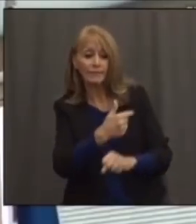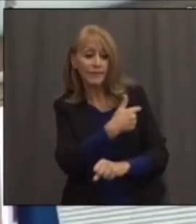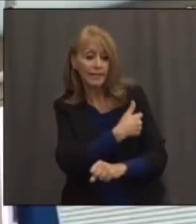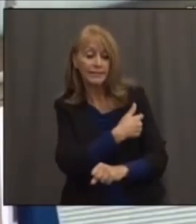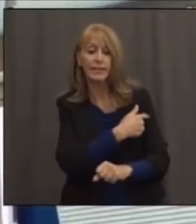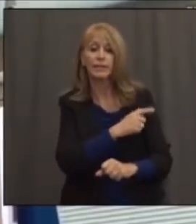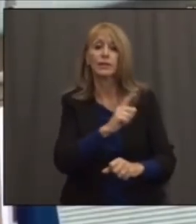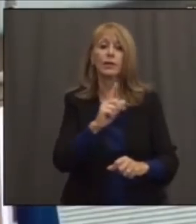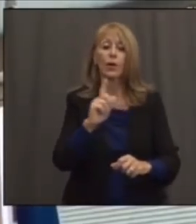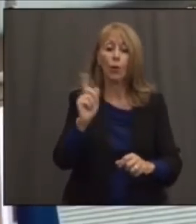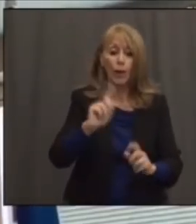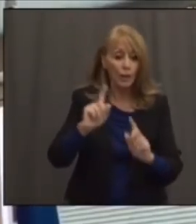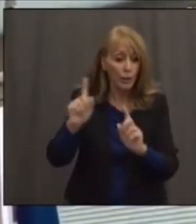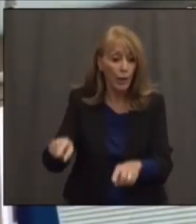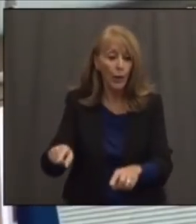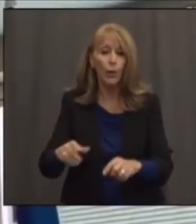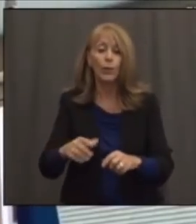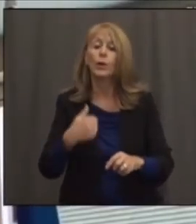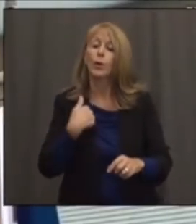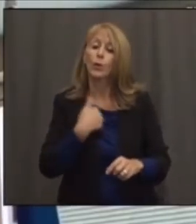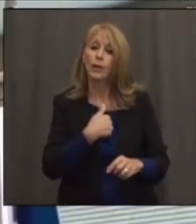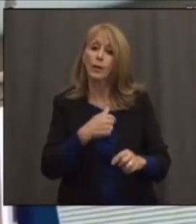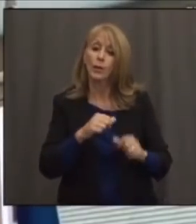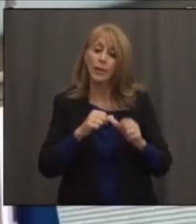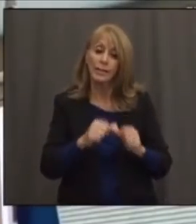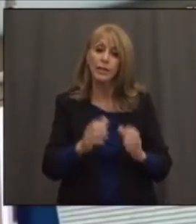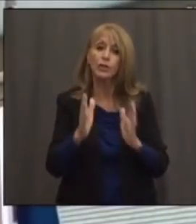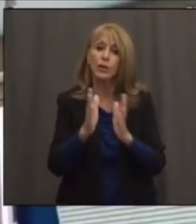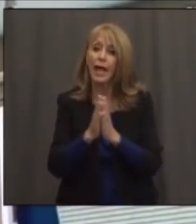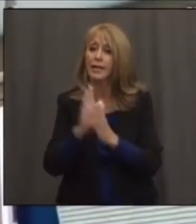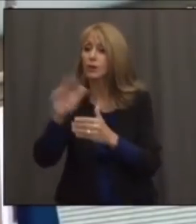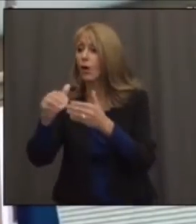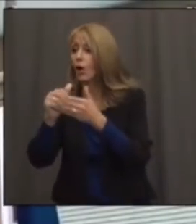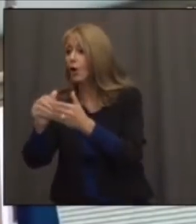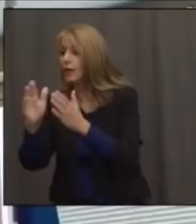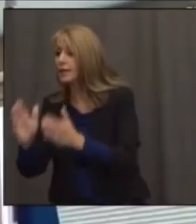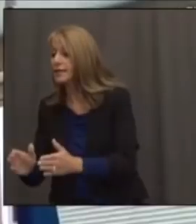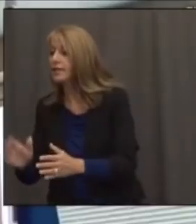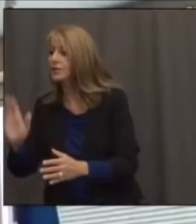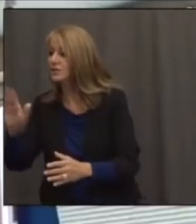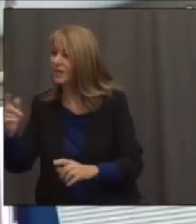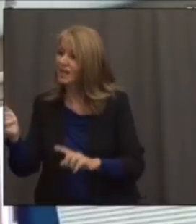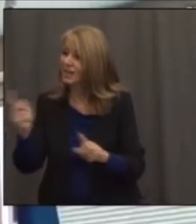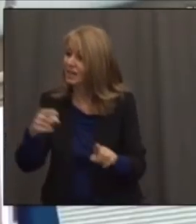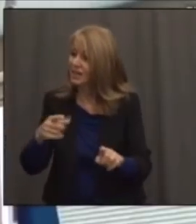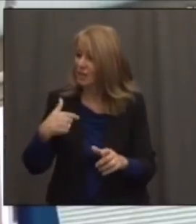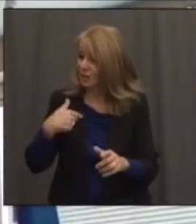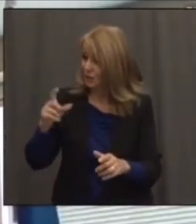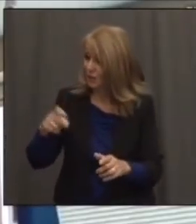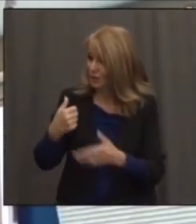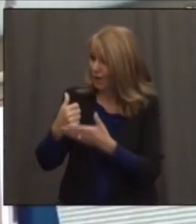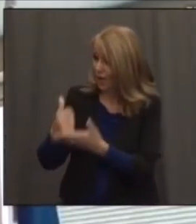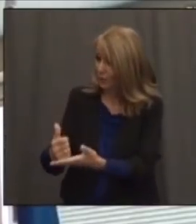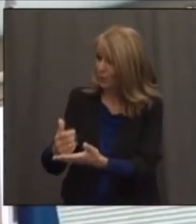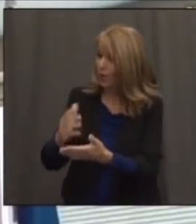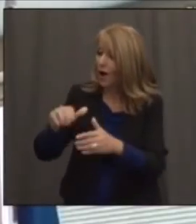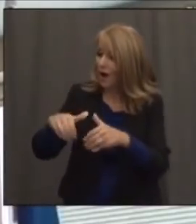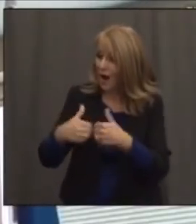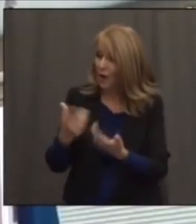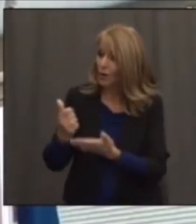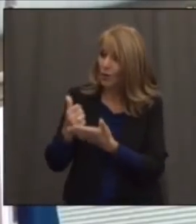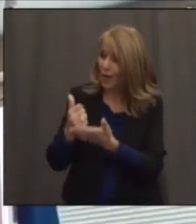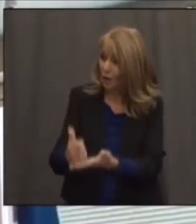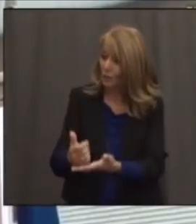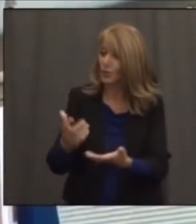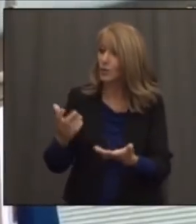vaccine. We're going to keep asking the question of our partners in the community, what do you need that might be different from what we've already